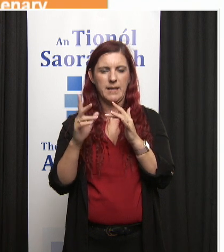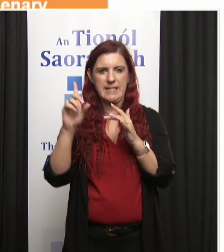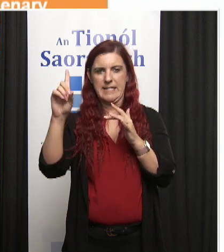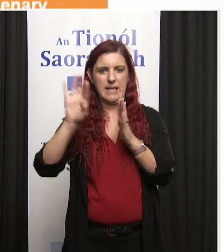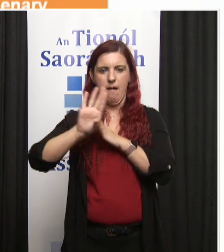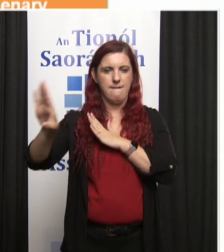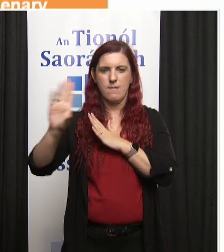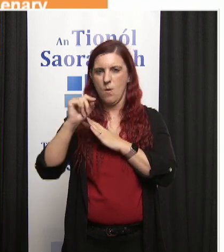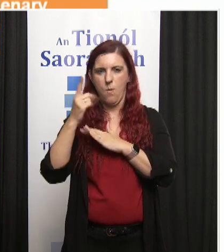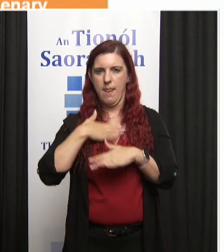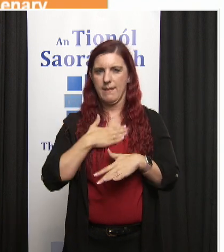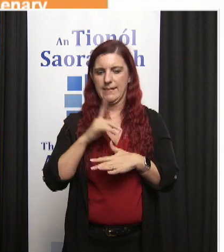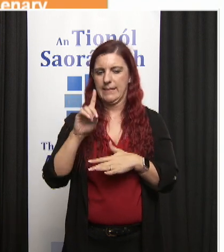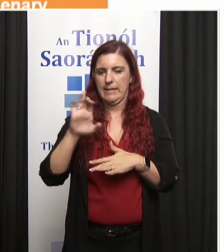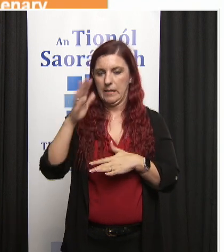D.